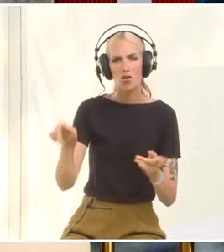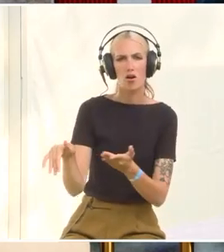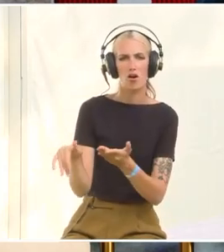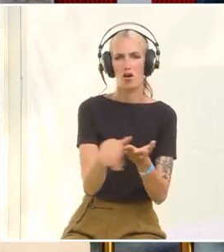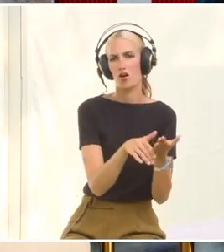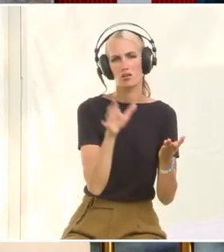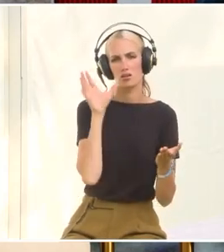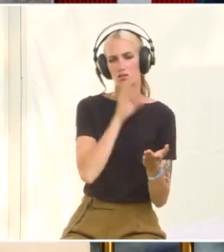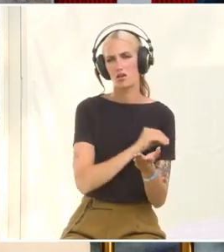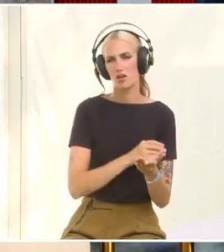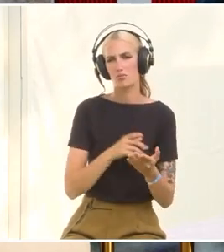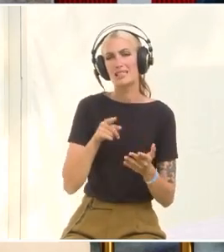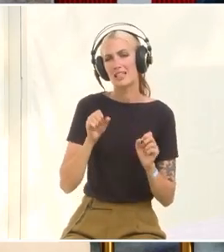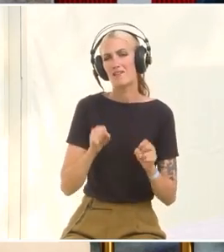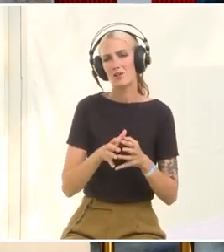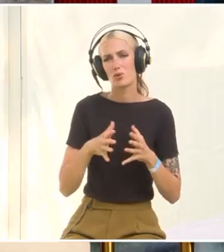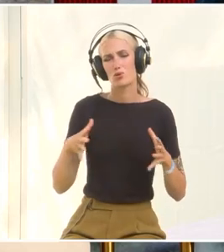huge potential.